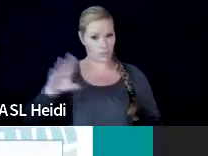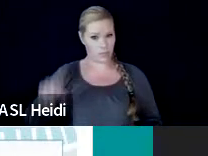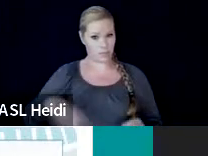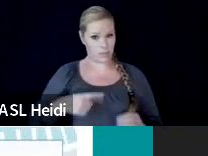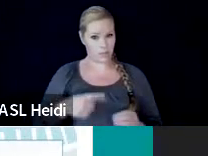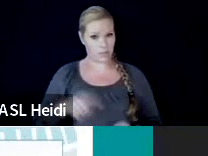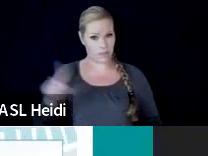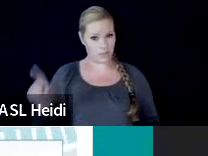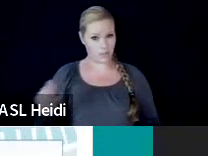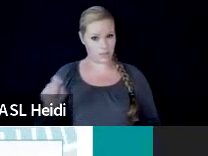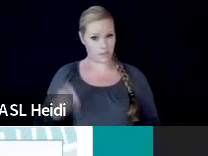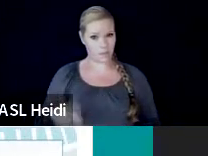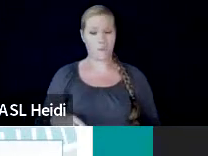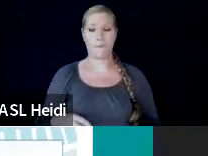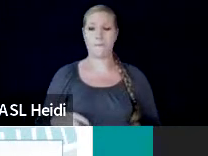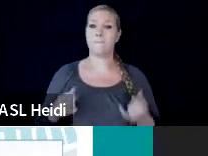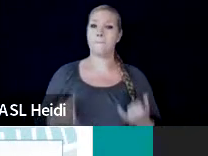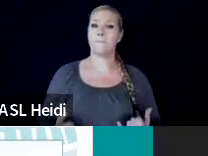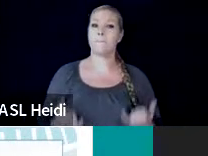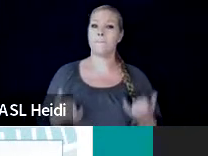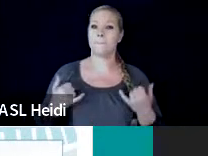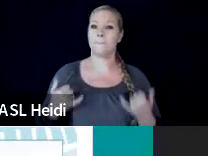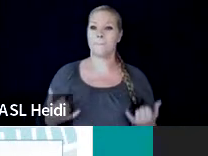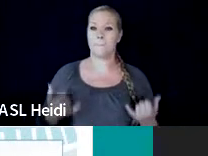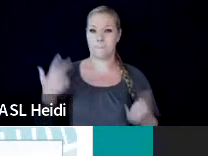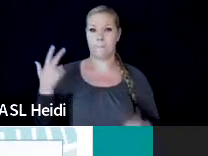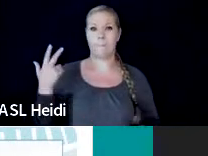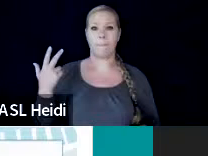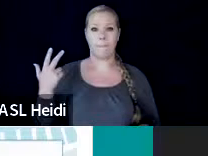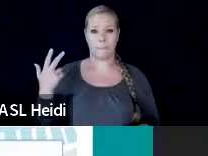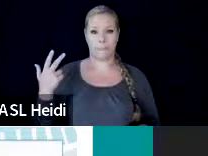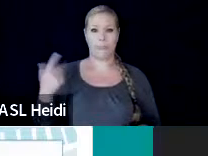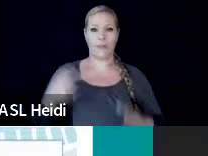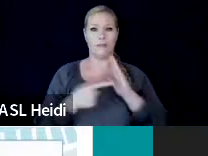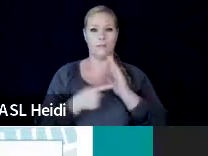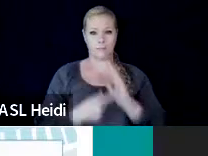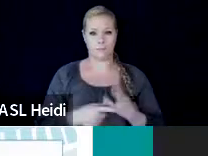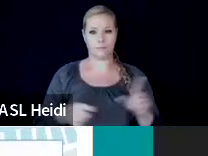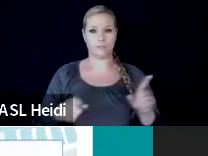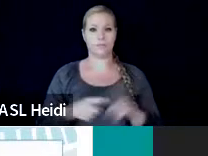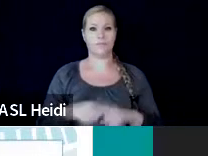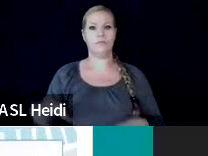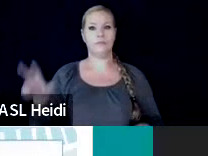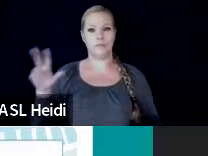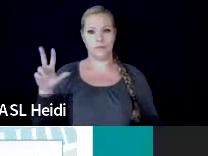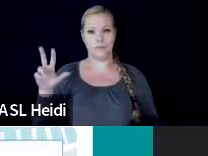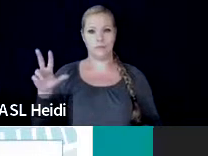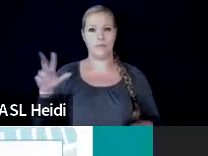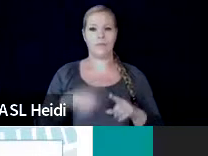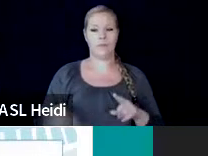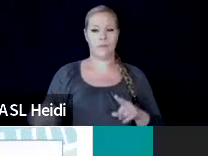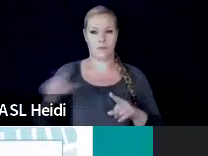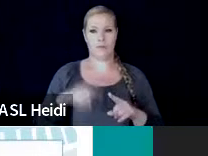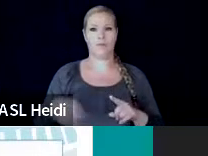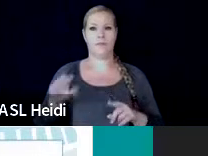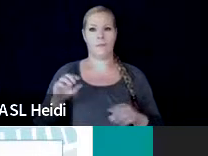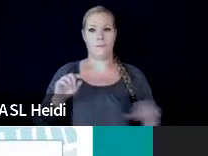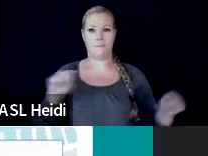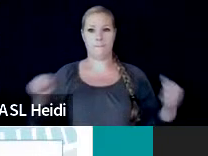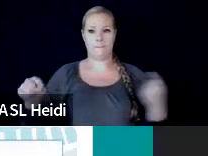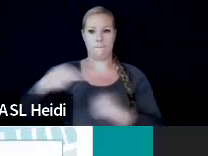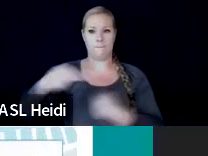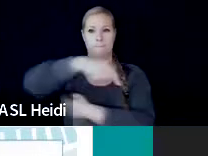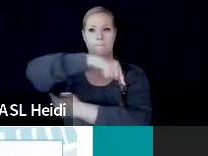Right now, we are showing 3 roundabout intersections. These are each at the new